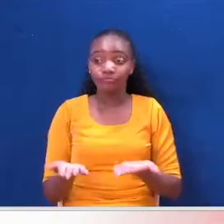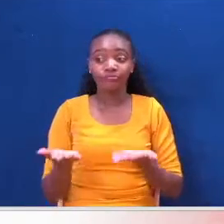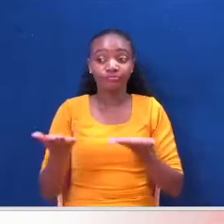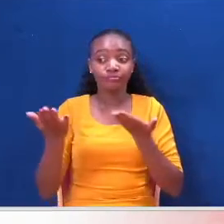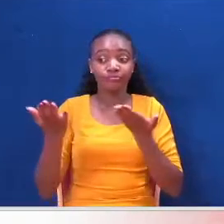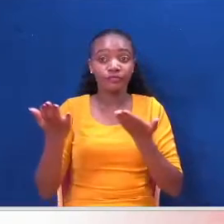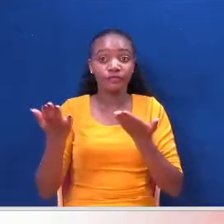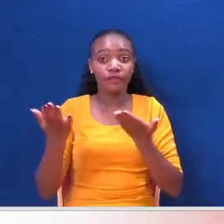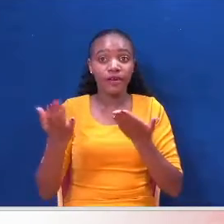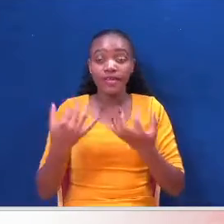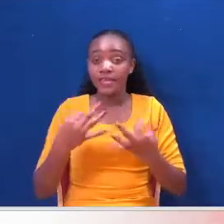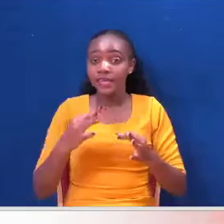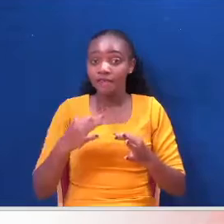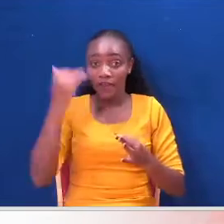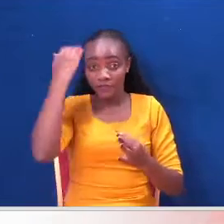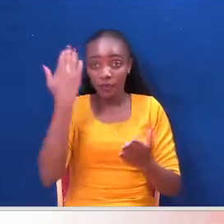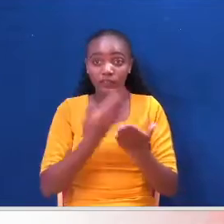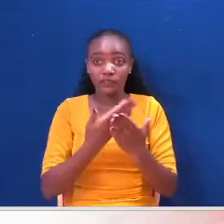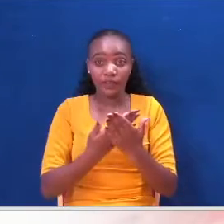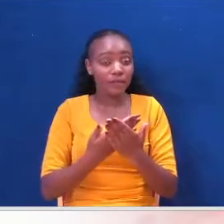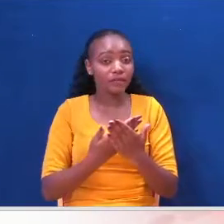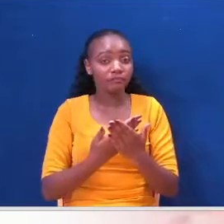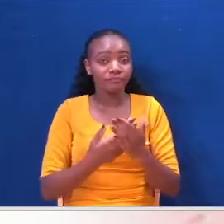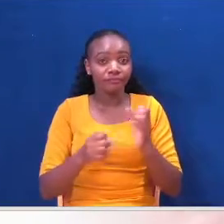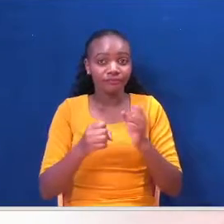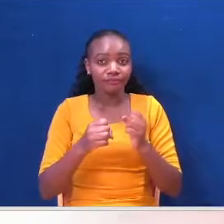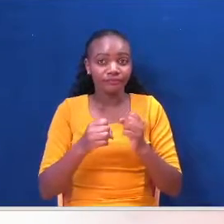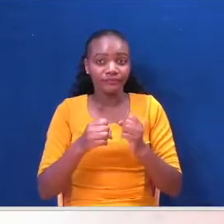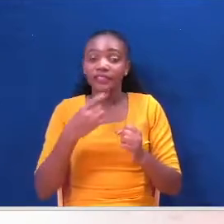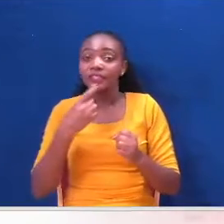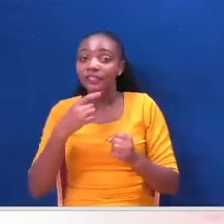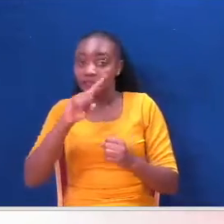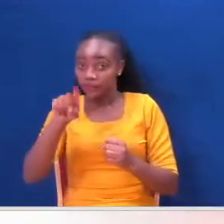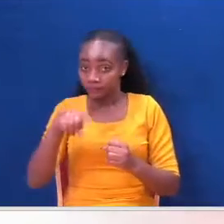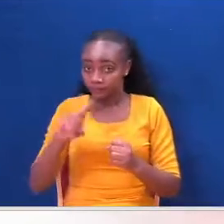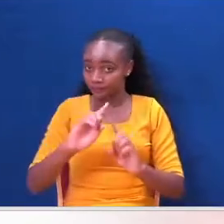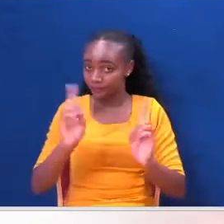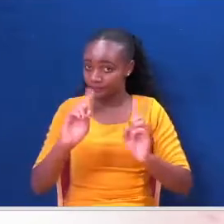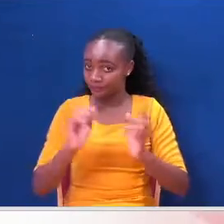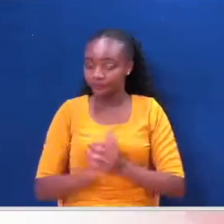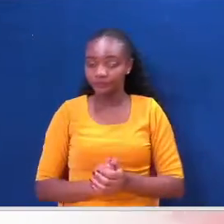if the Court of Appeal will not rule in their favor. Paul Kirobi now reports. Yes, sir.